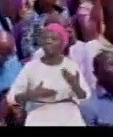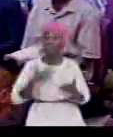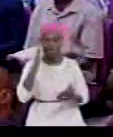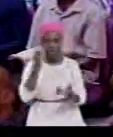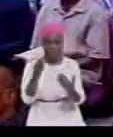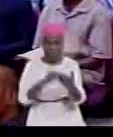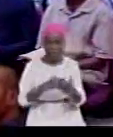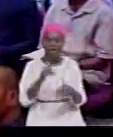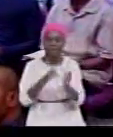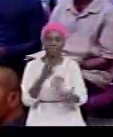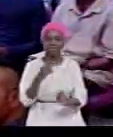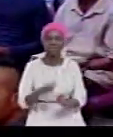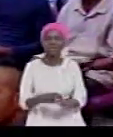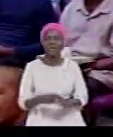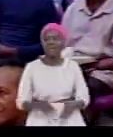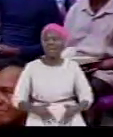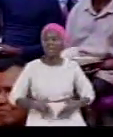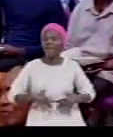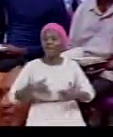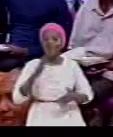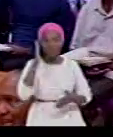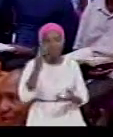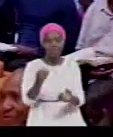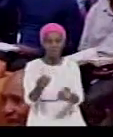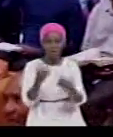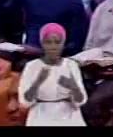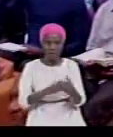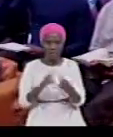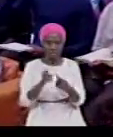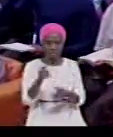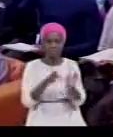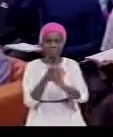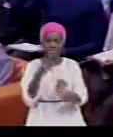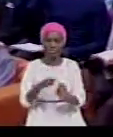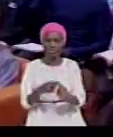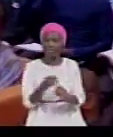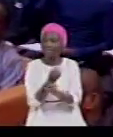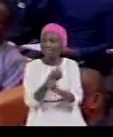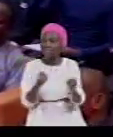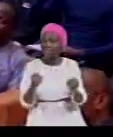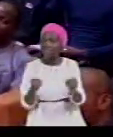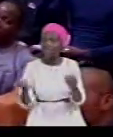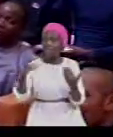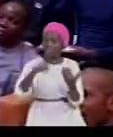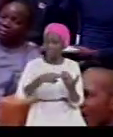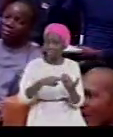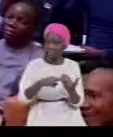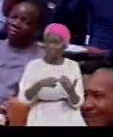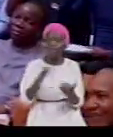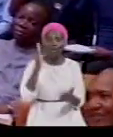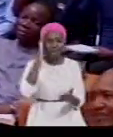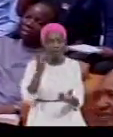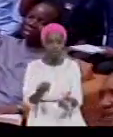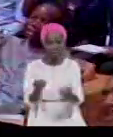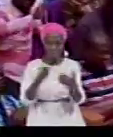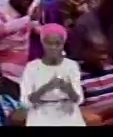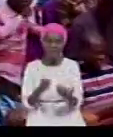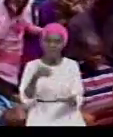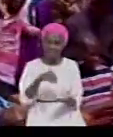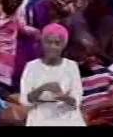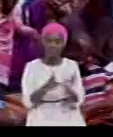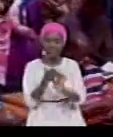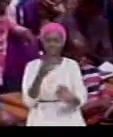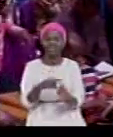again. Life will come back again. Salvation, restoration will come back